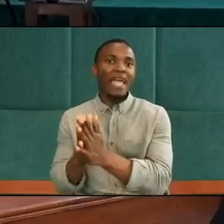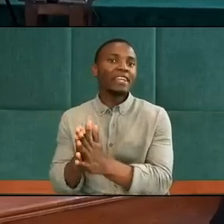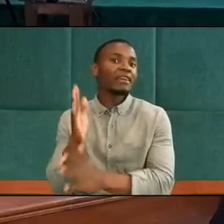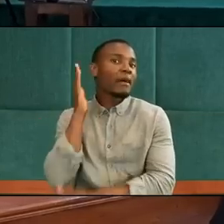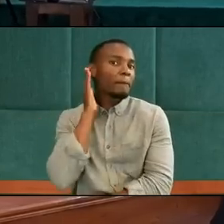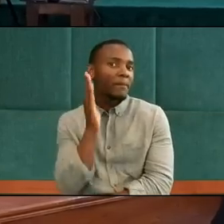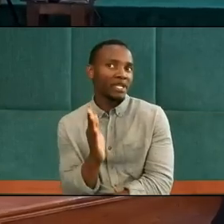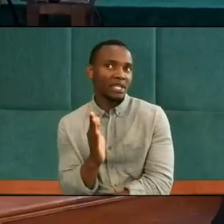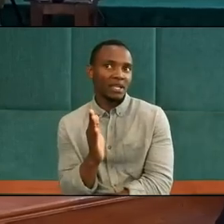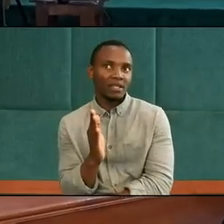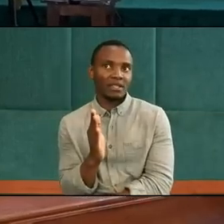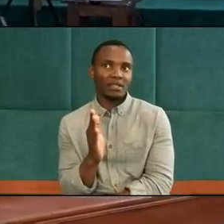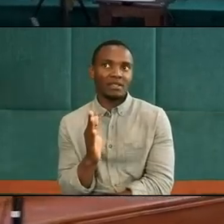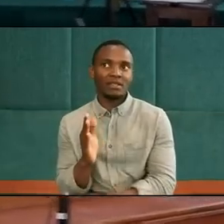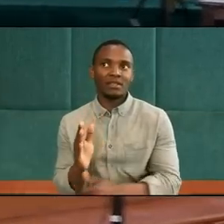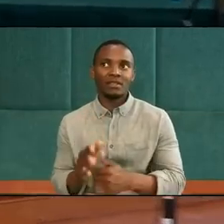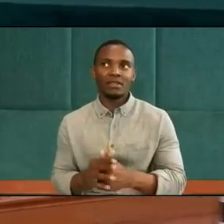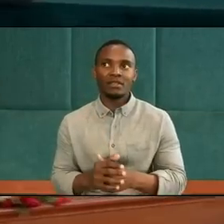Peter.